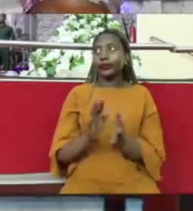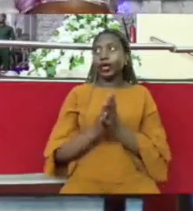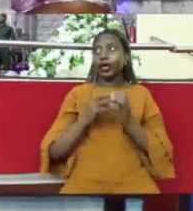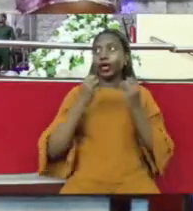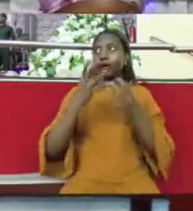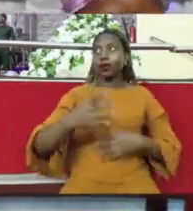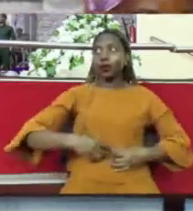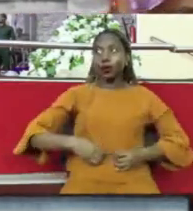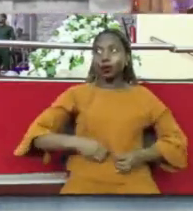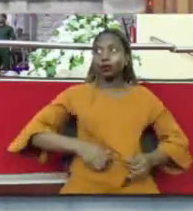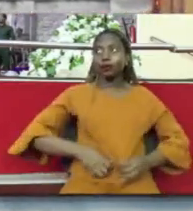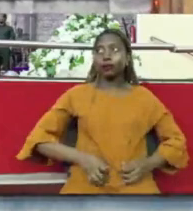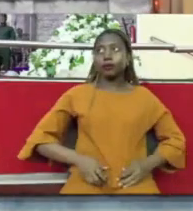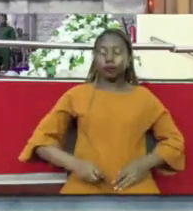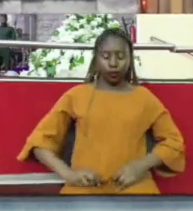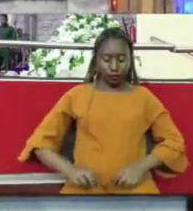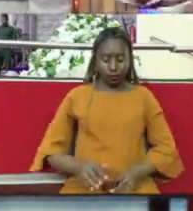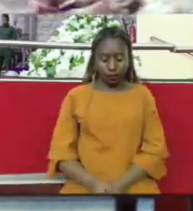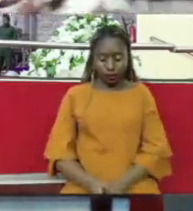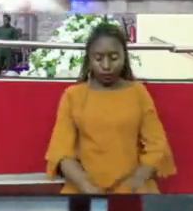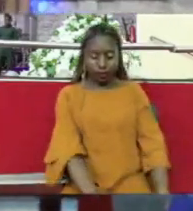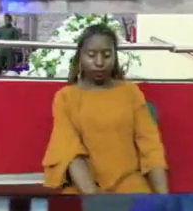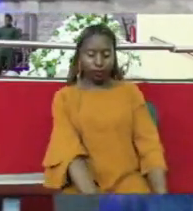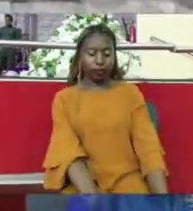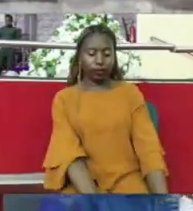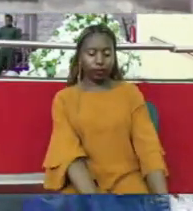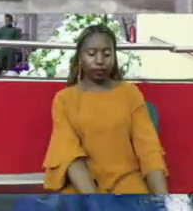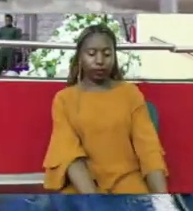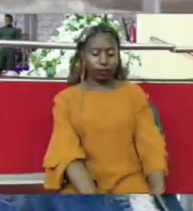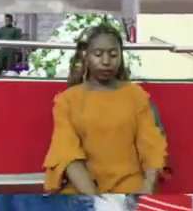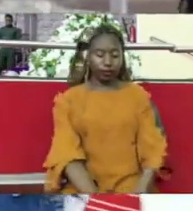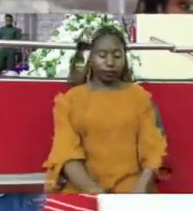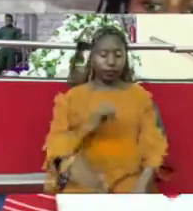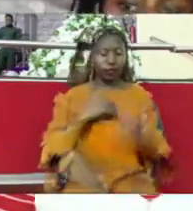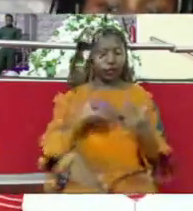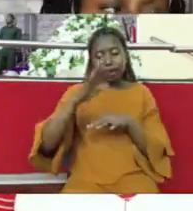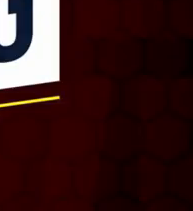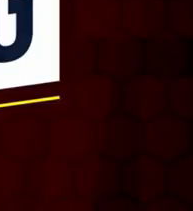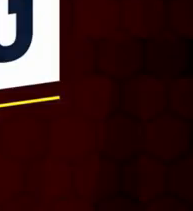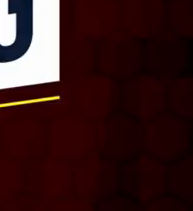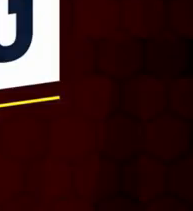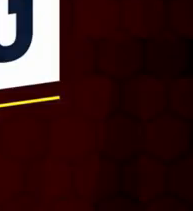Hallelujah. I have a father. He calls me his own. Thank you, Jesus.